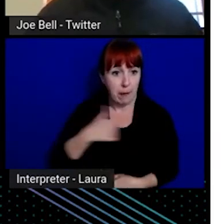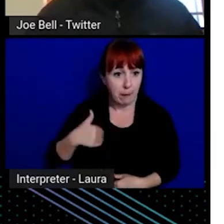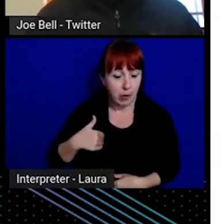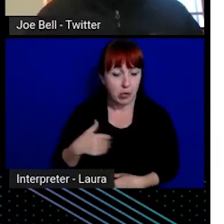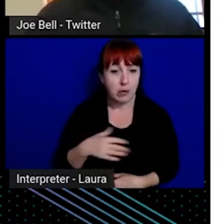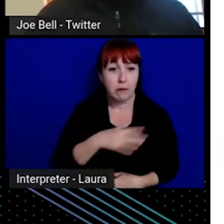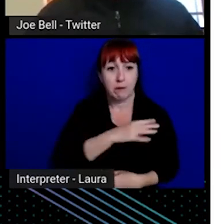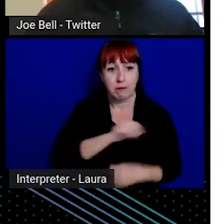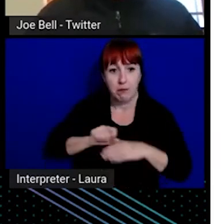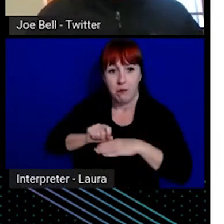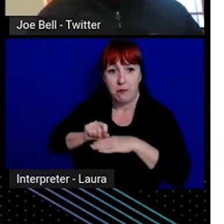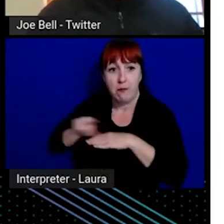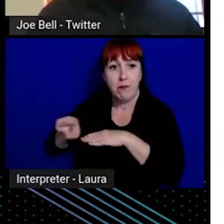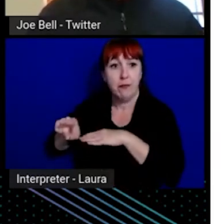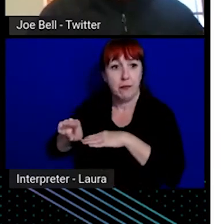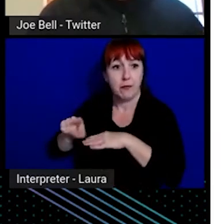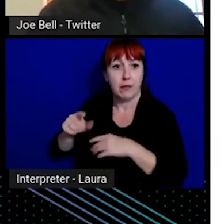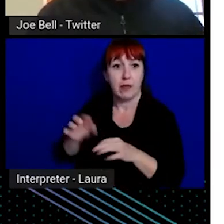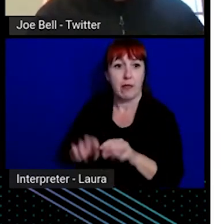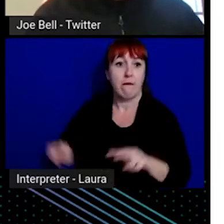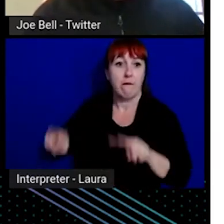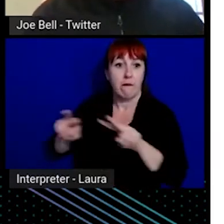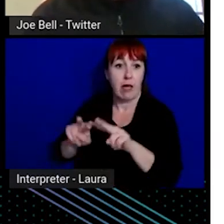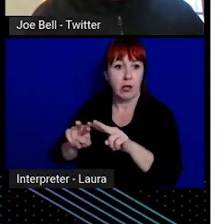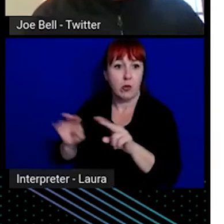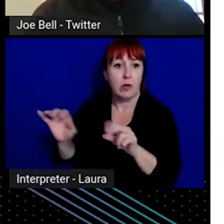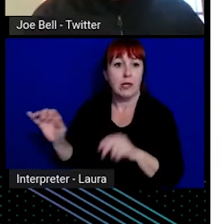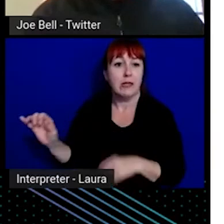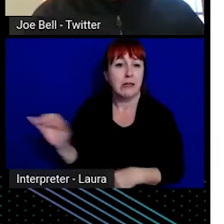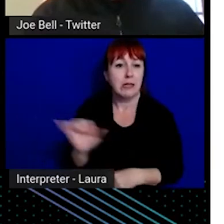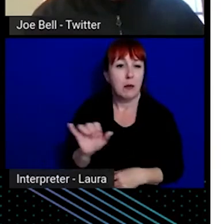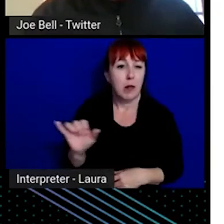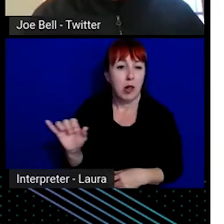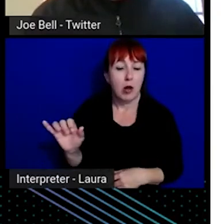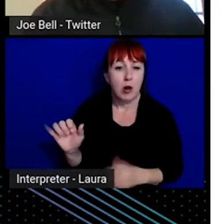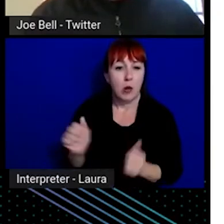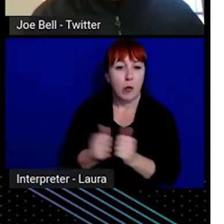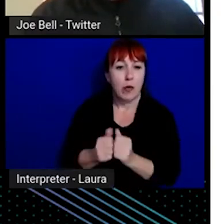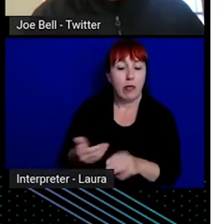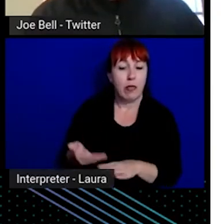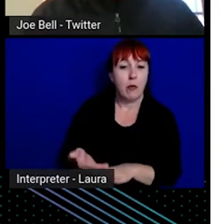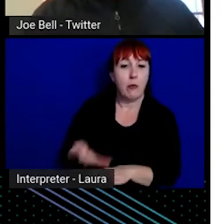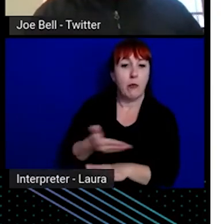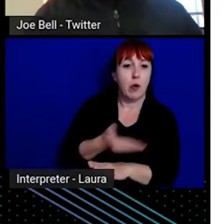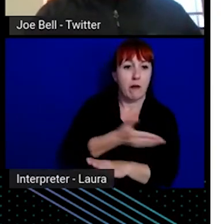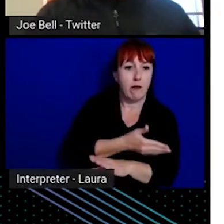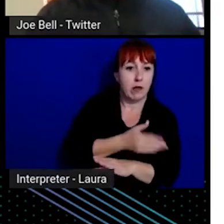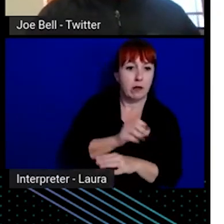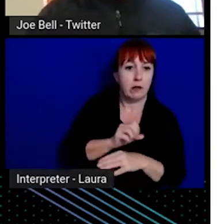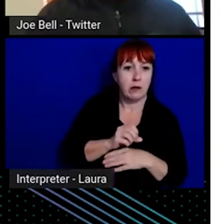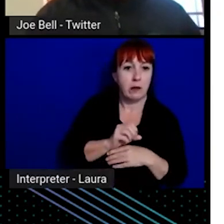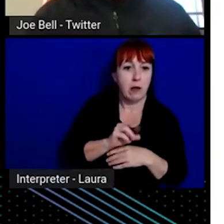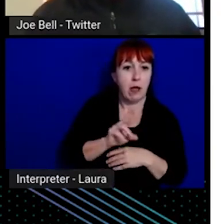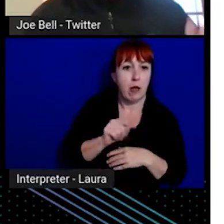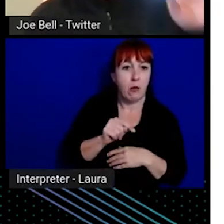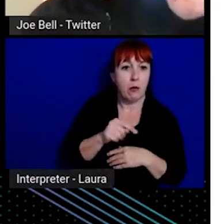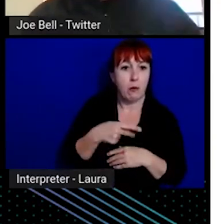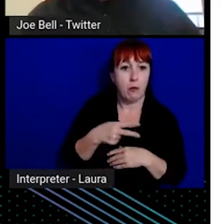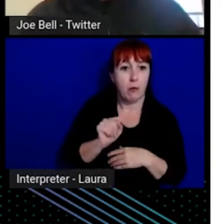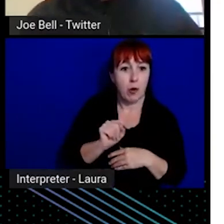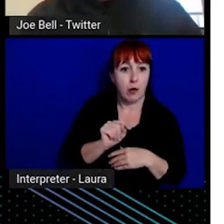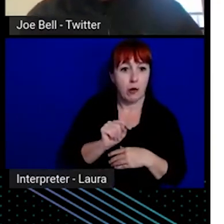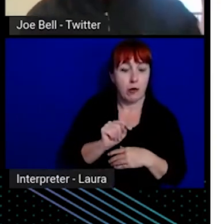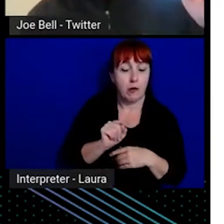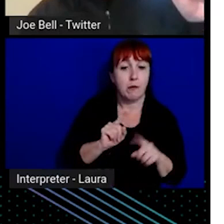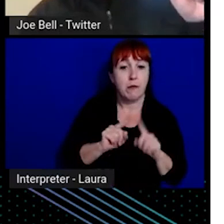outputting a value which is similar to the previous output, but the difference is so it's still